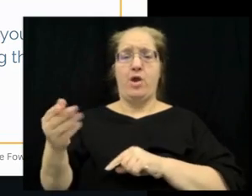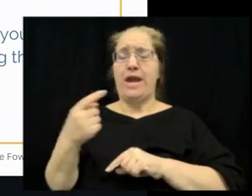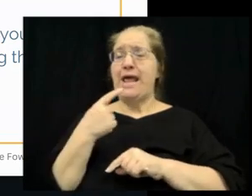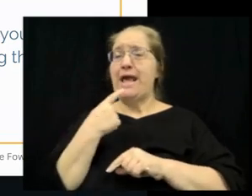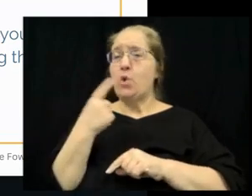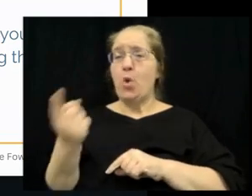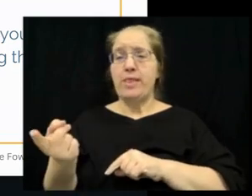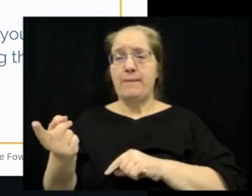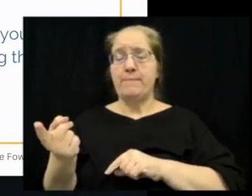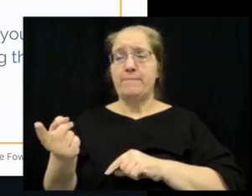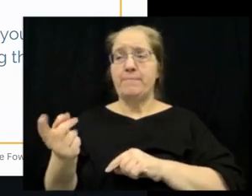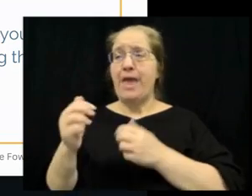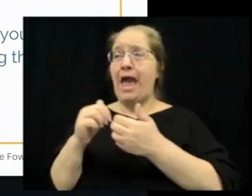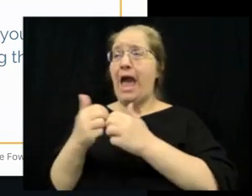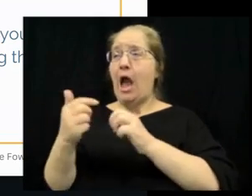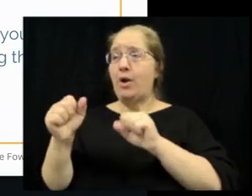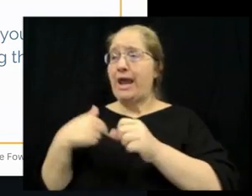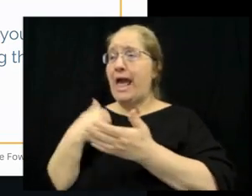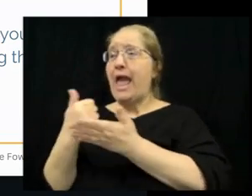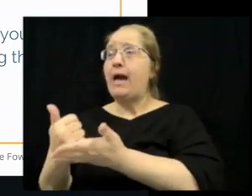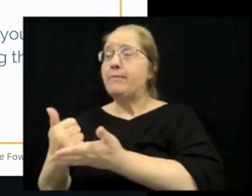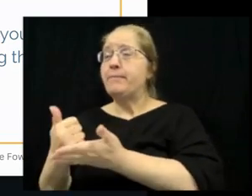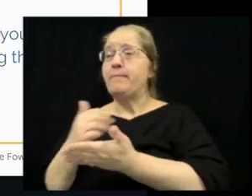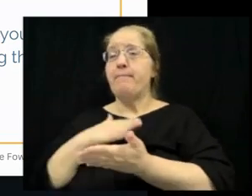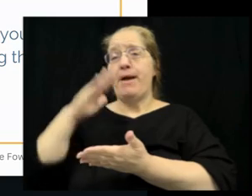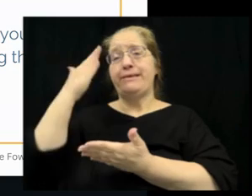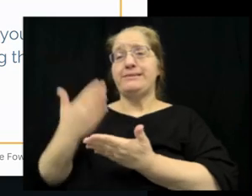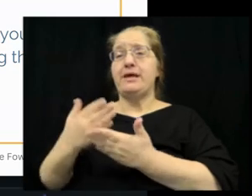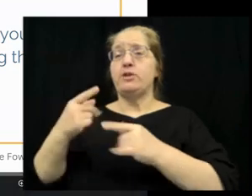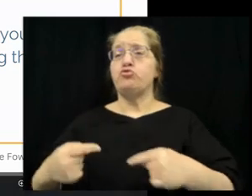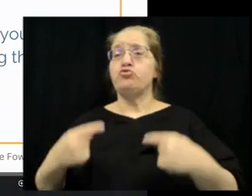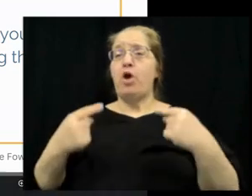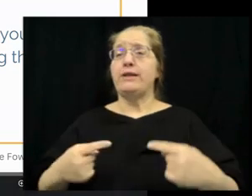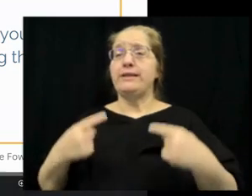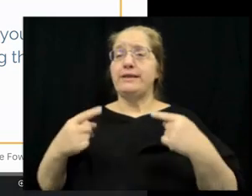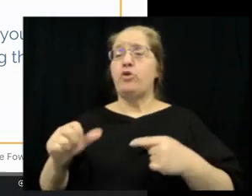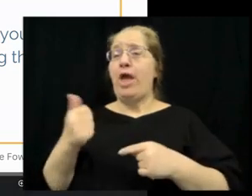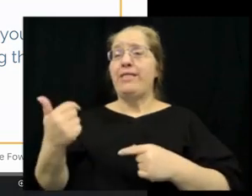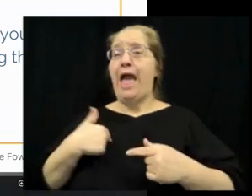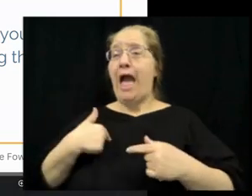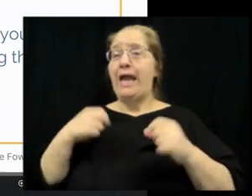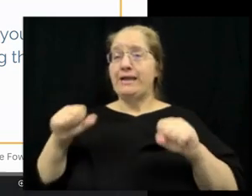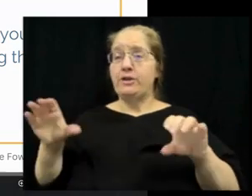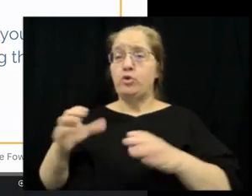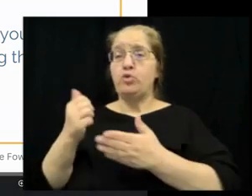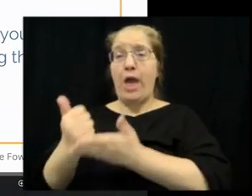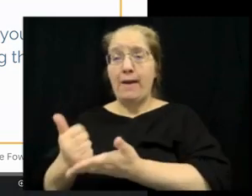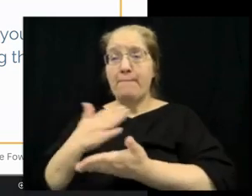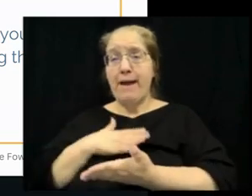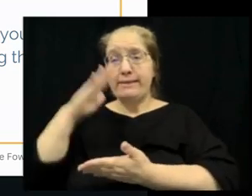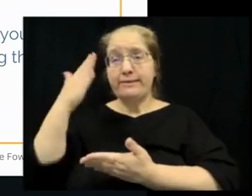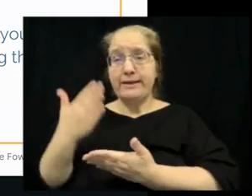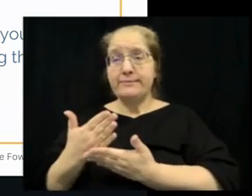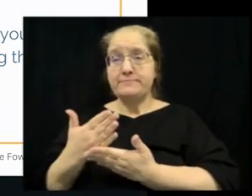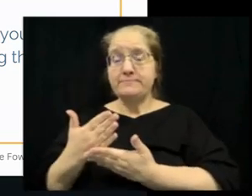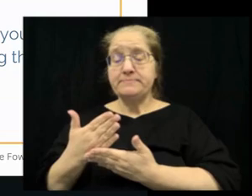said, how can I be of help? My son is struggling. Is there anything I can do to help him? Is